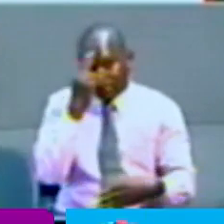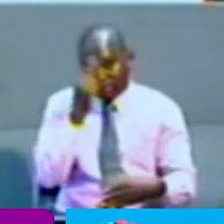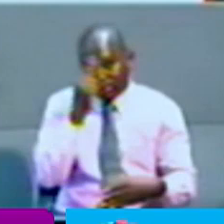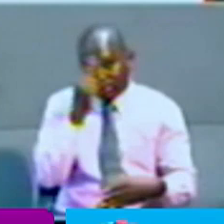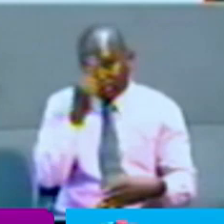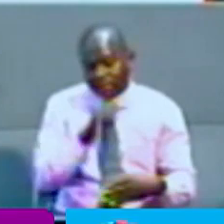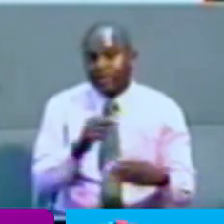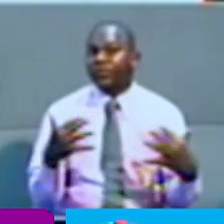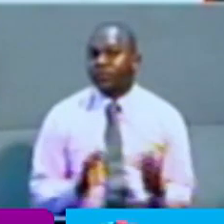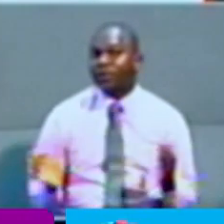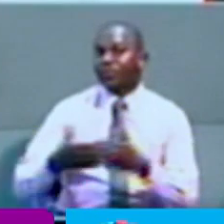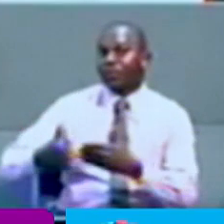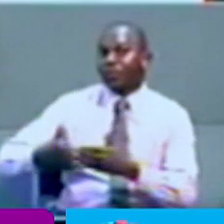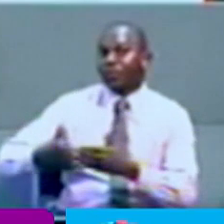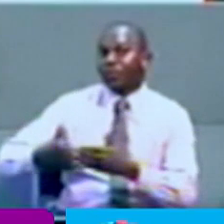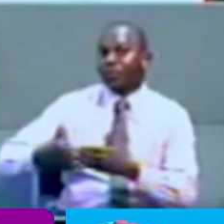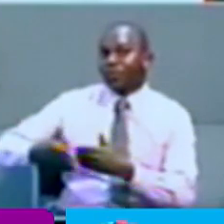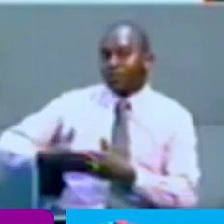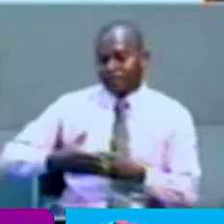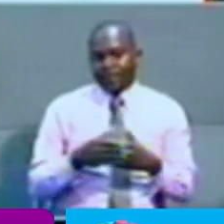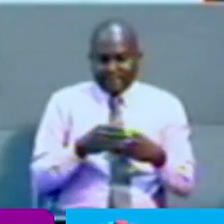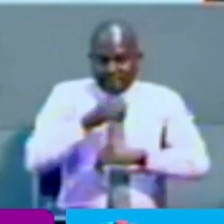of closure. The schools